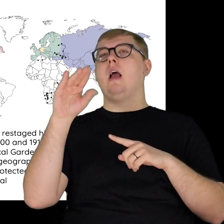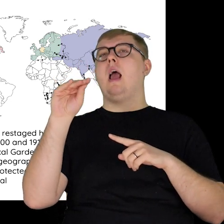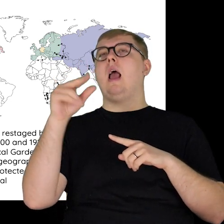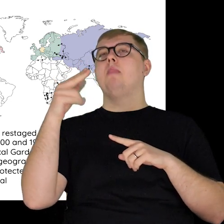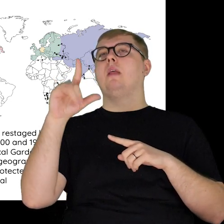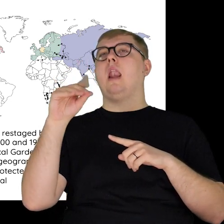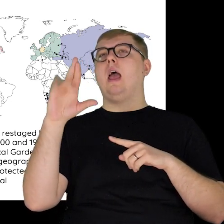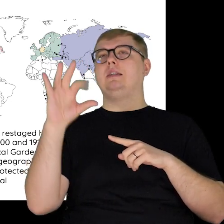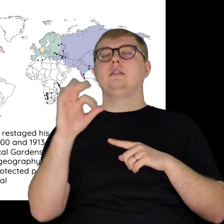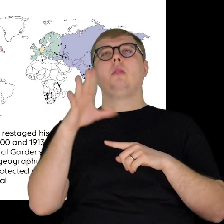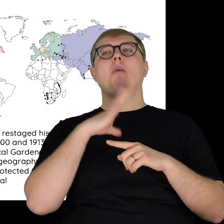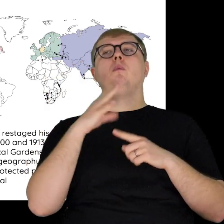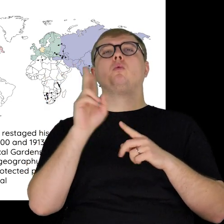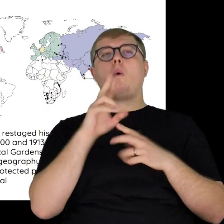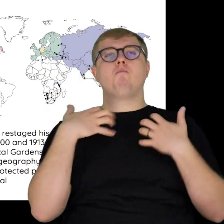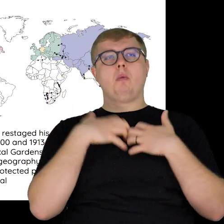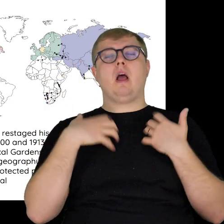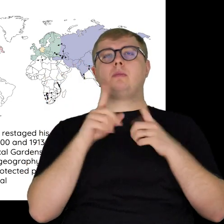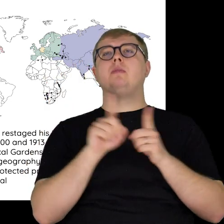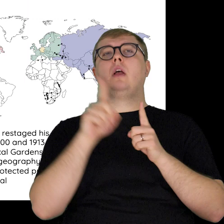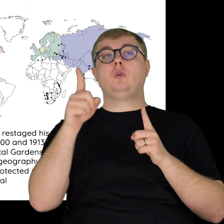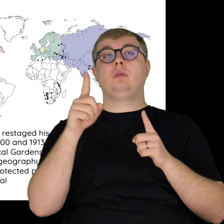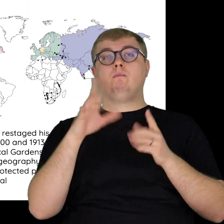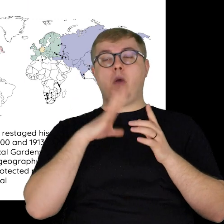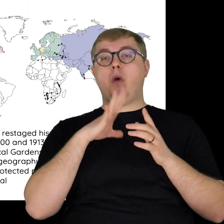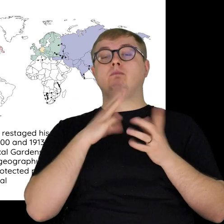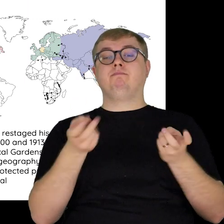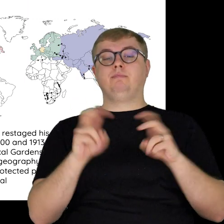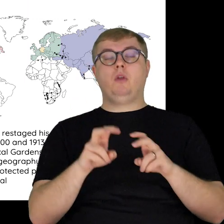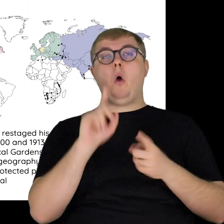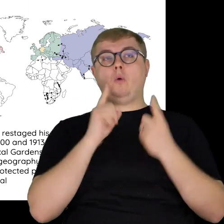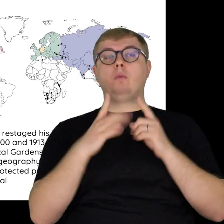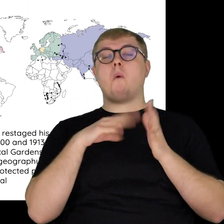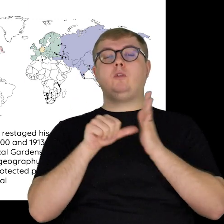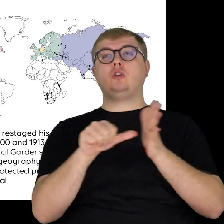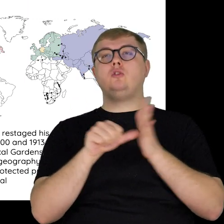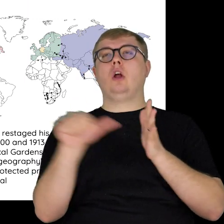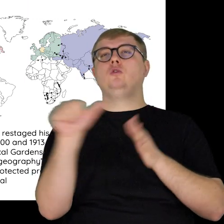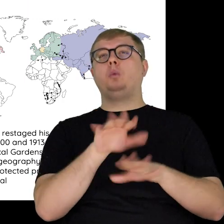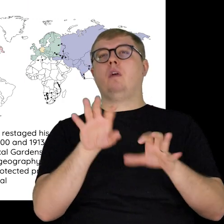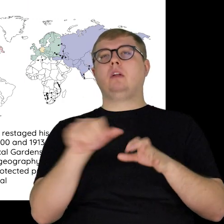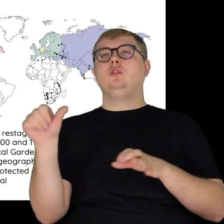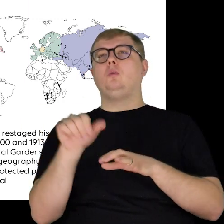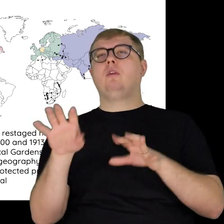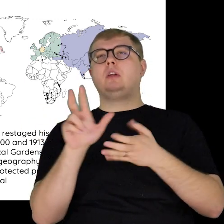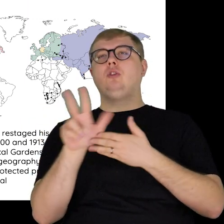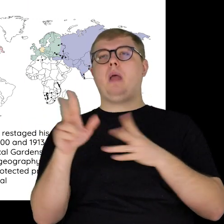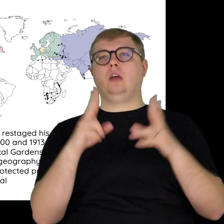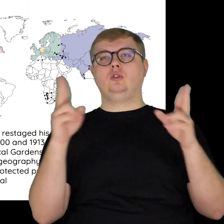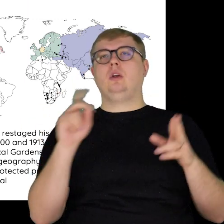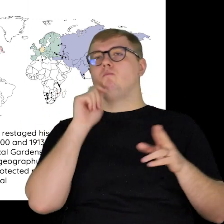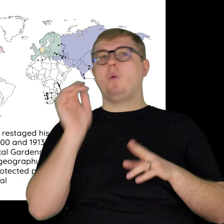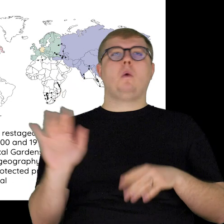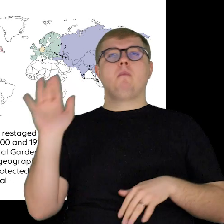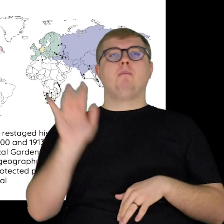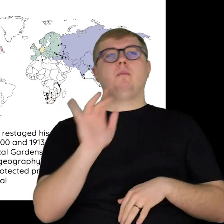in 1900 and 1913, where he started in Germany and moved around through Europe, then I think